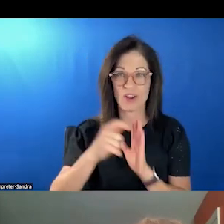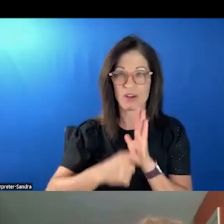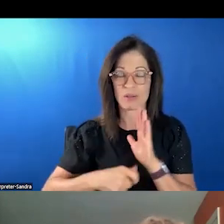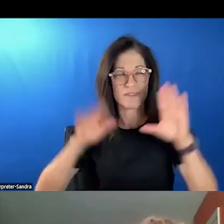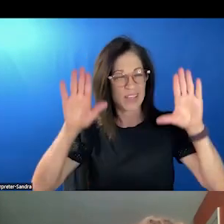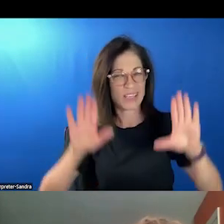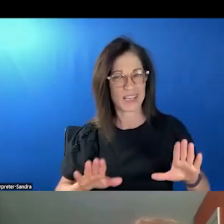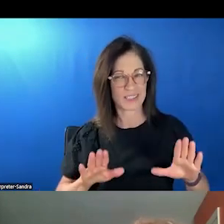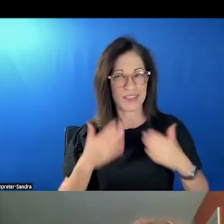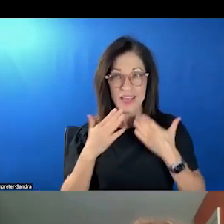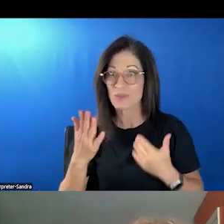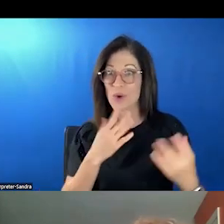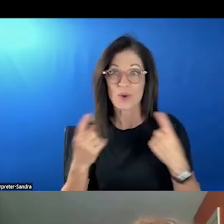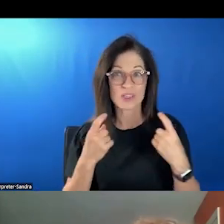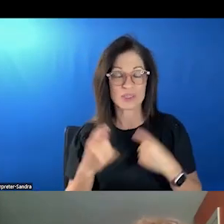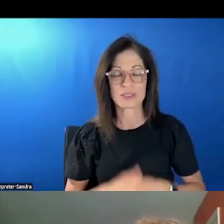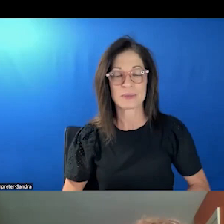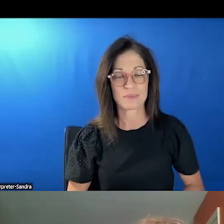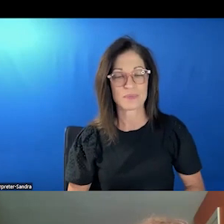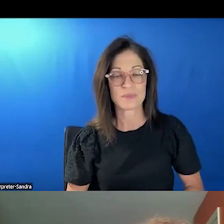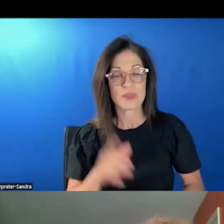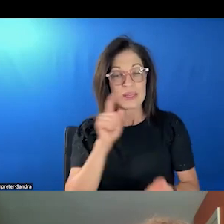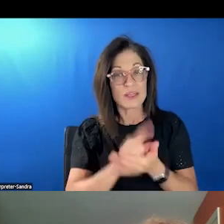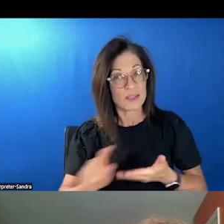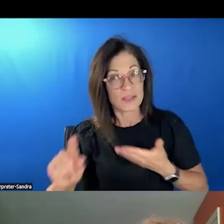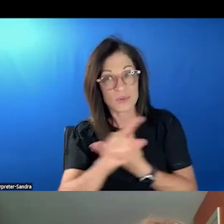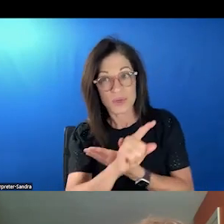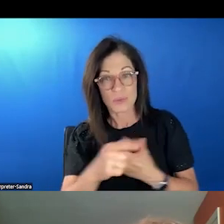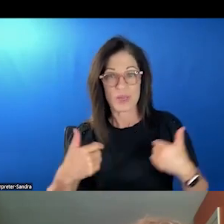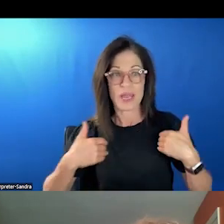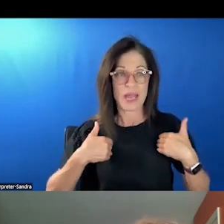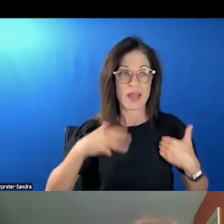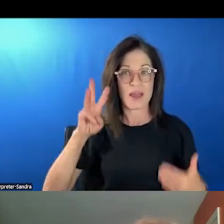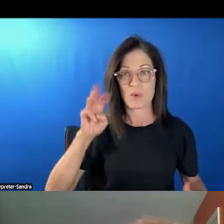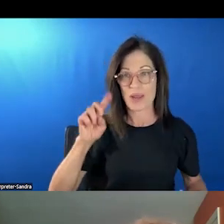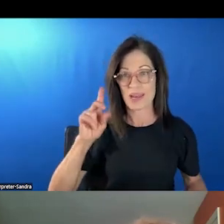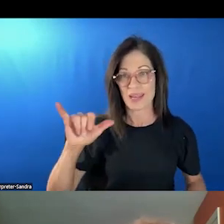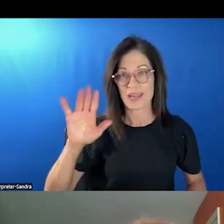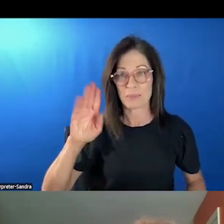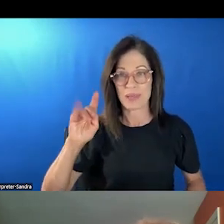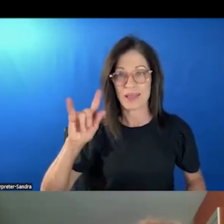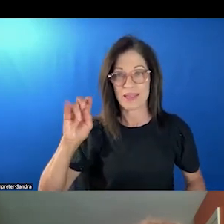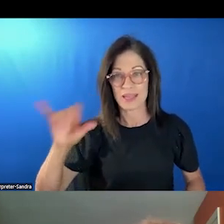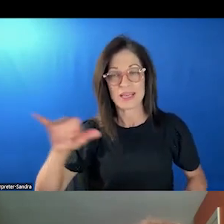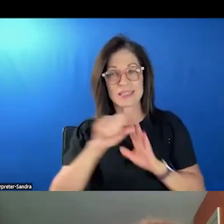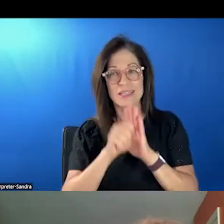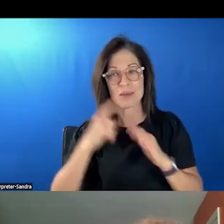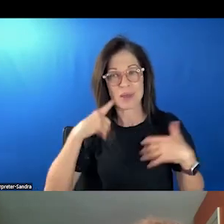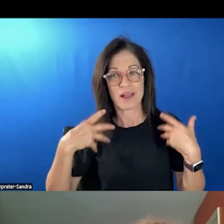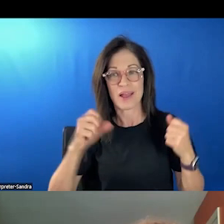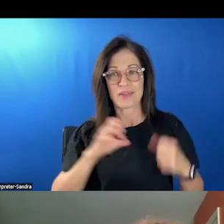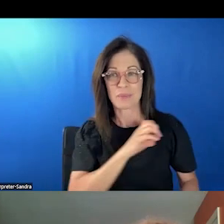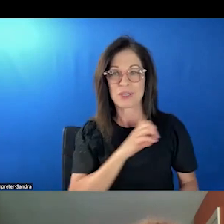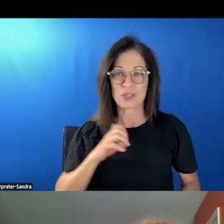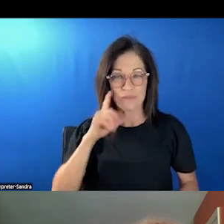And thanks for your questions. Just coming next week, we have Wendy Bailey, who is the State Mental Health Commissioner for Mississippi,